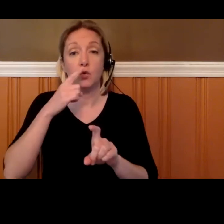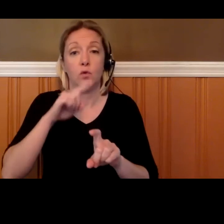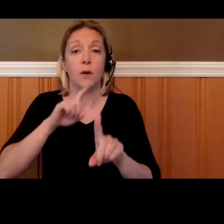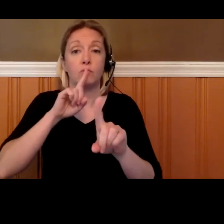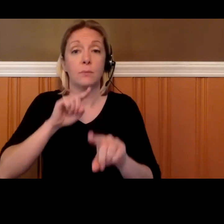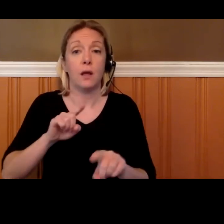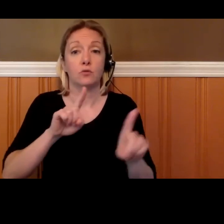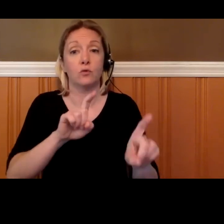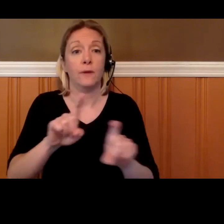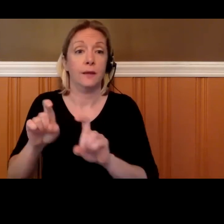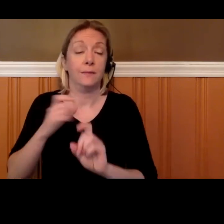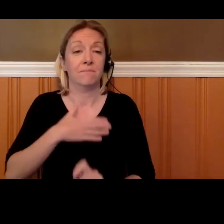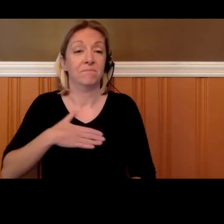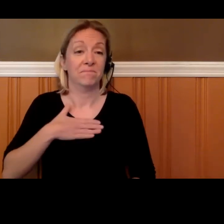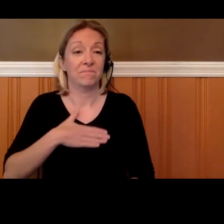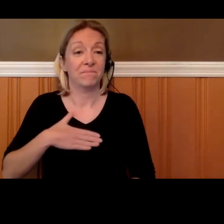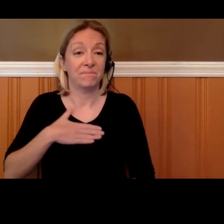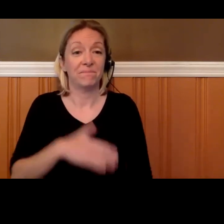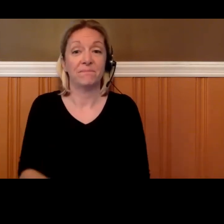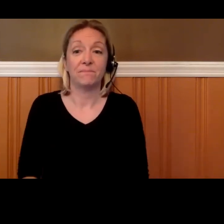poll for us.